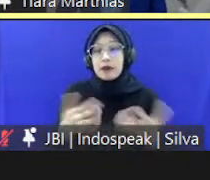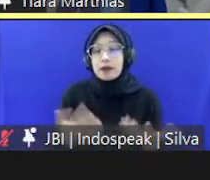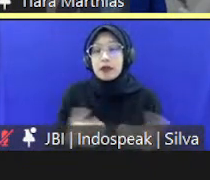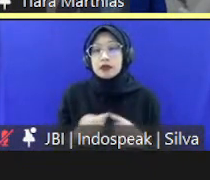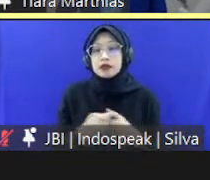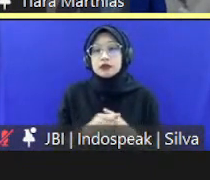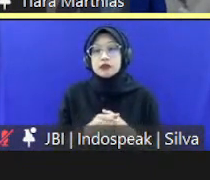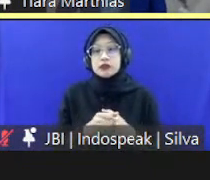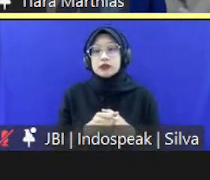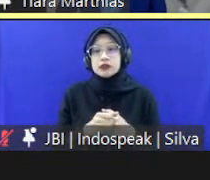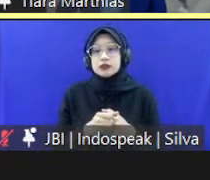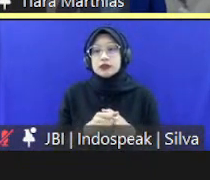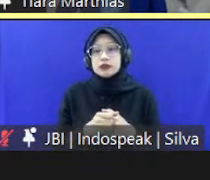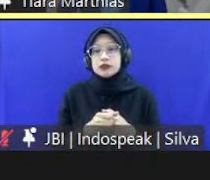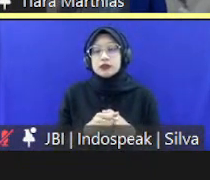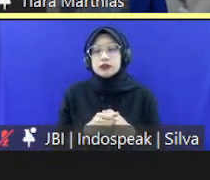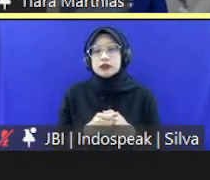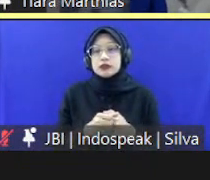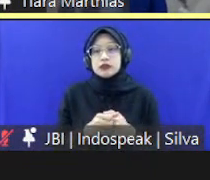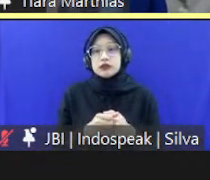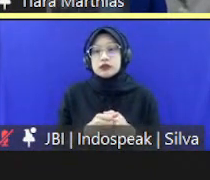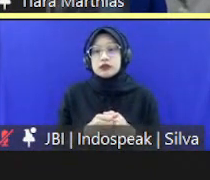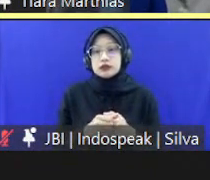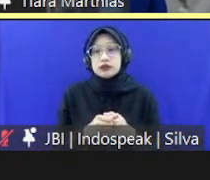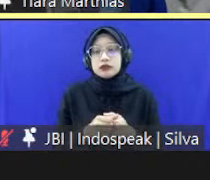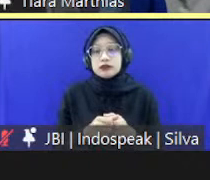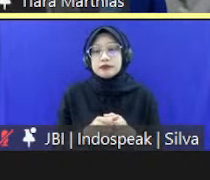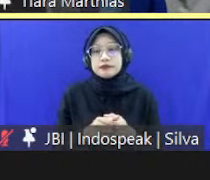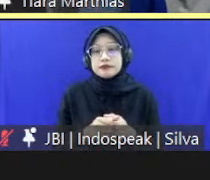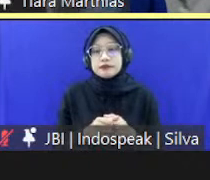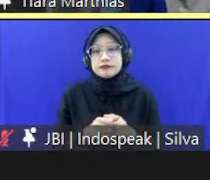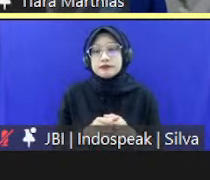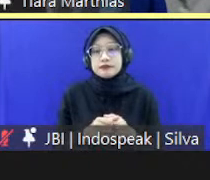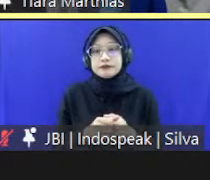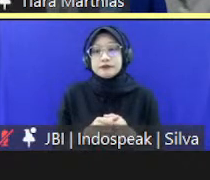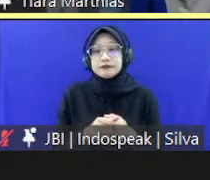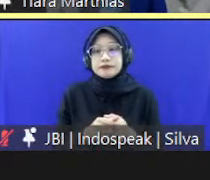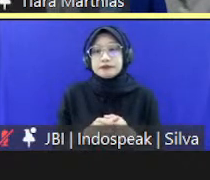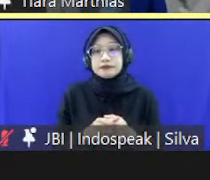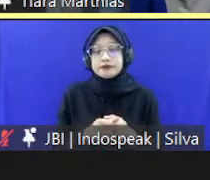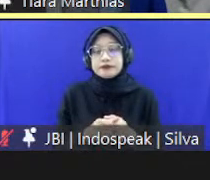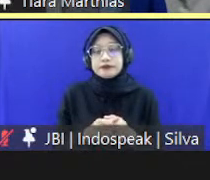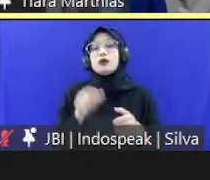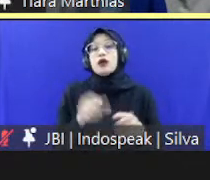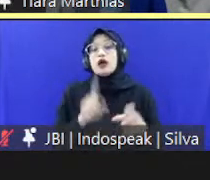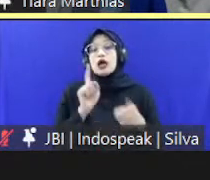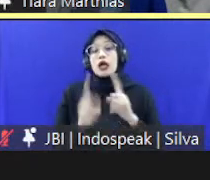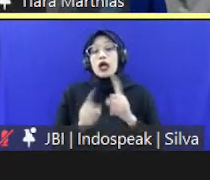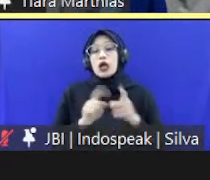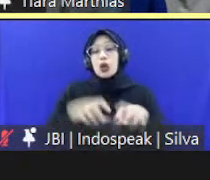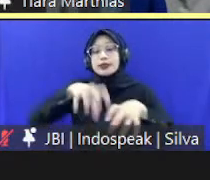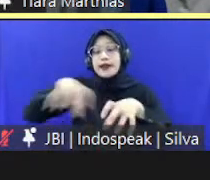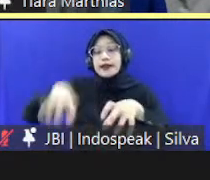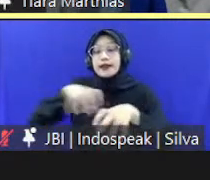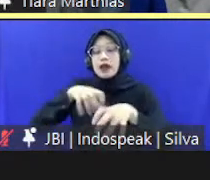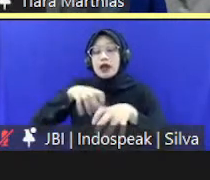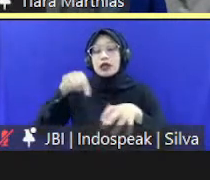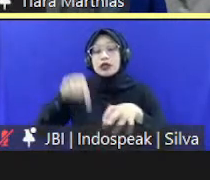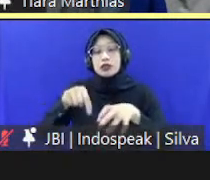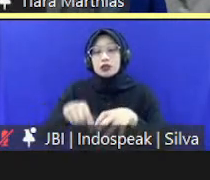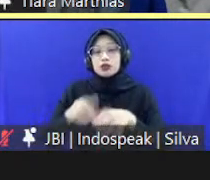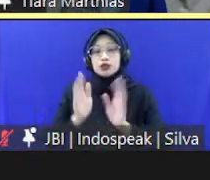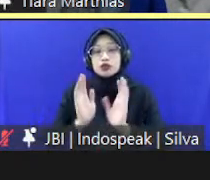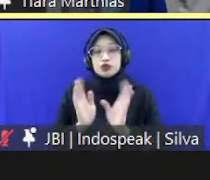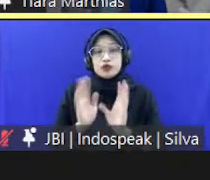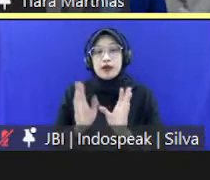and budgeting relies heavily on whether you have met the ratio. So if a district have met the ratio of certain, for 2.5,